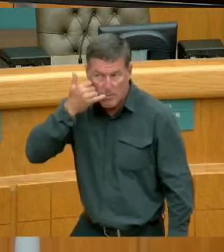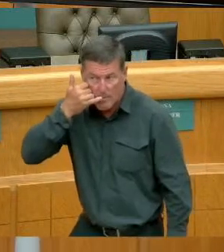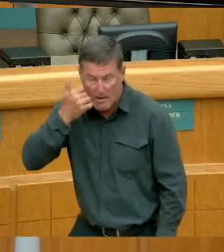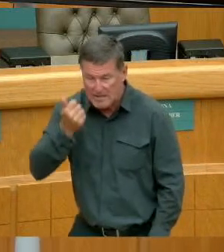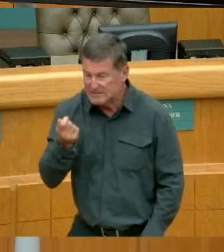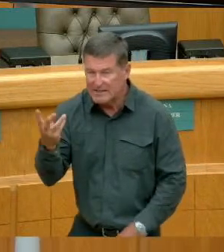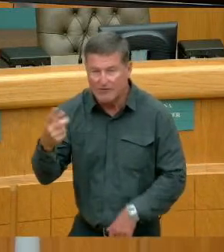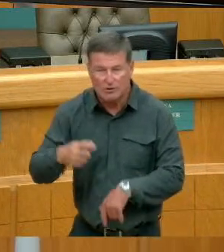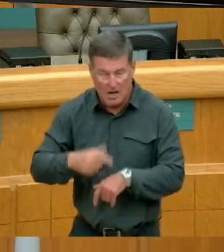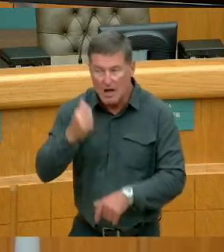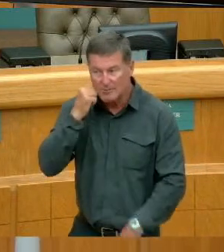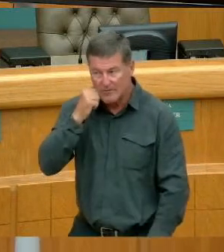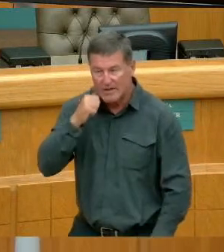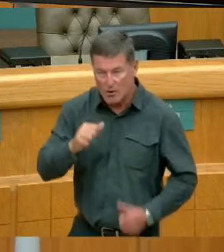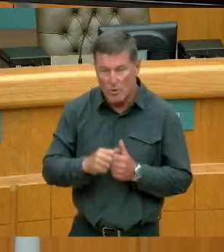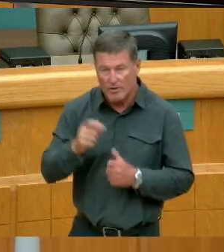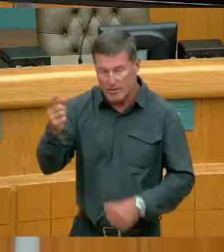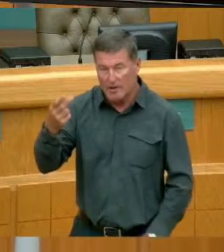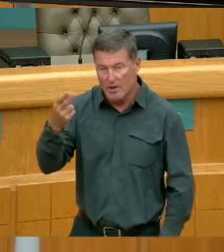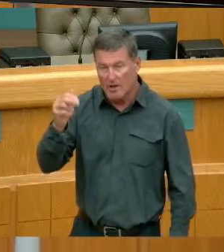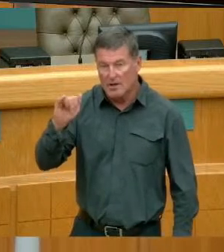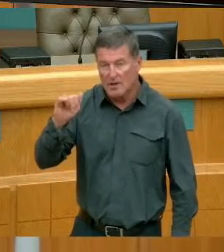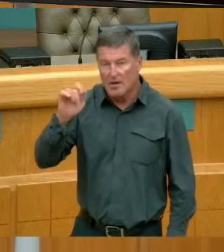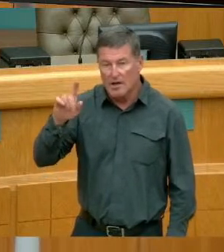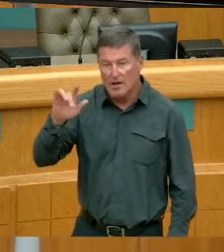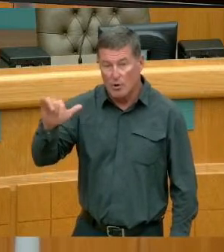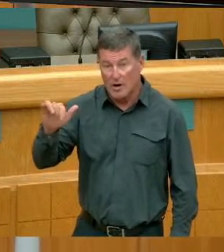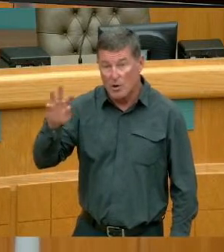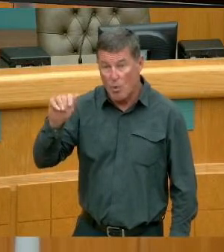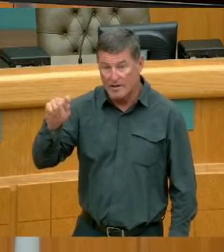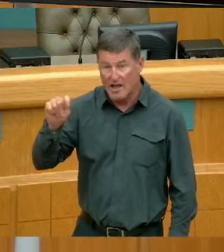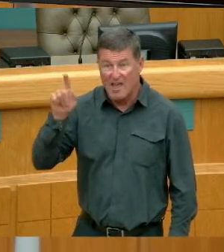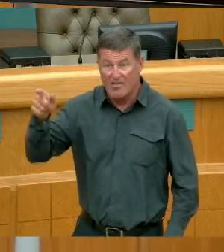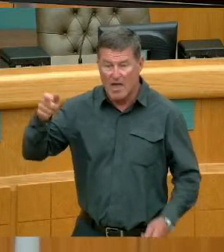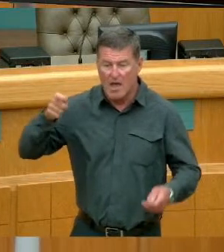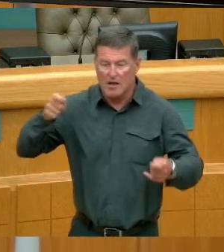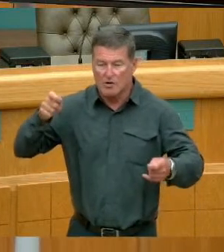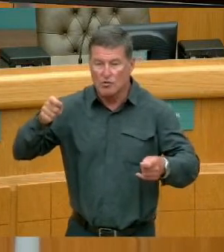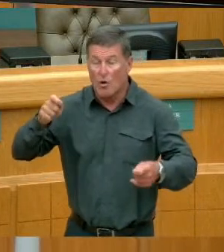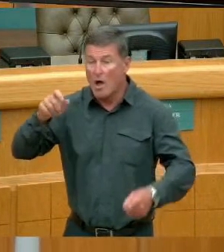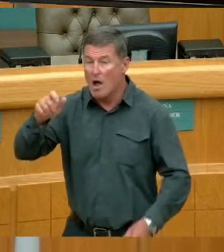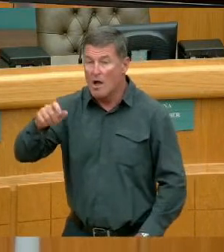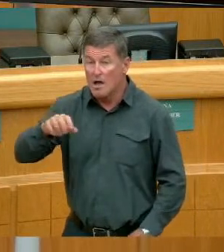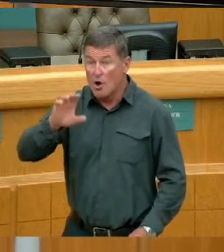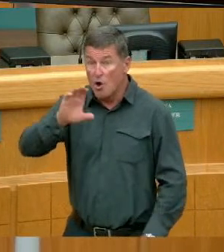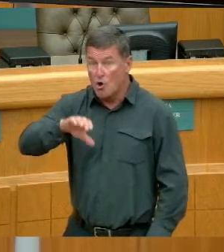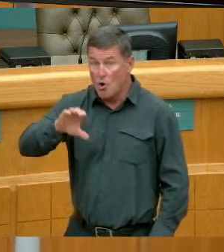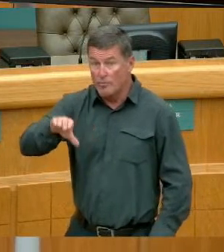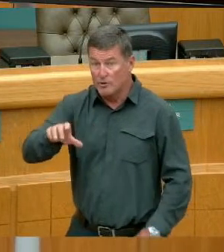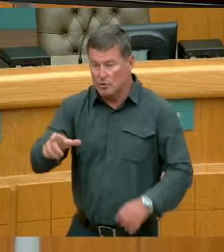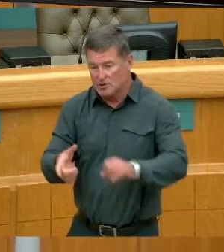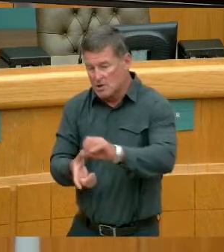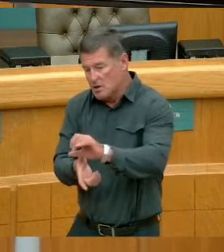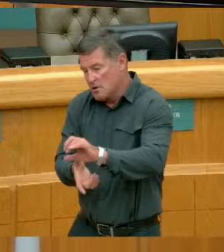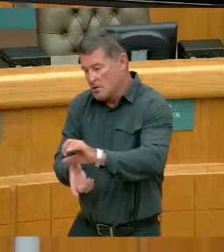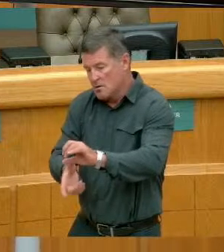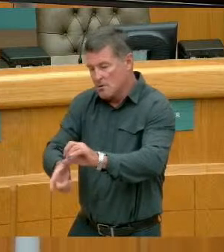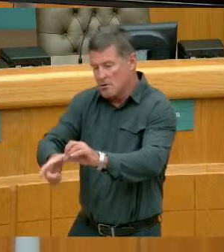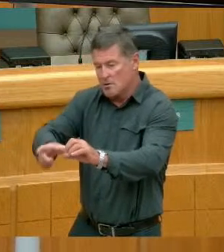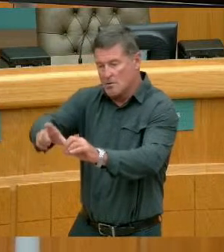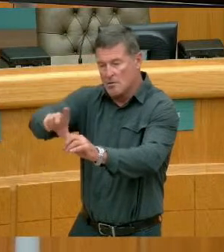with her. They oversee 19 counties right in the Coastal Bend. Actually, their area is the Coastal